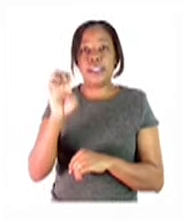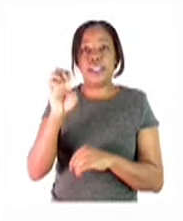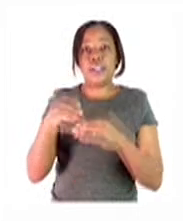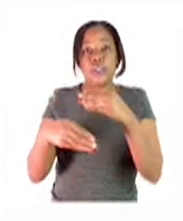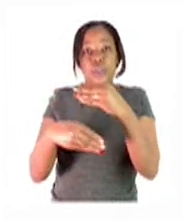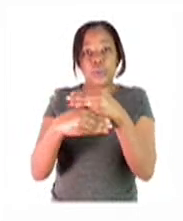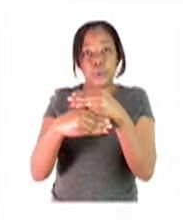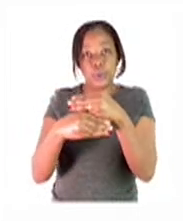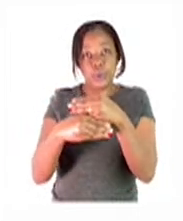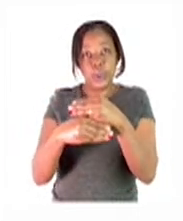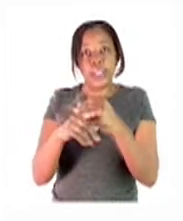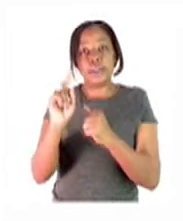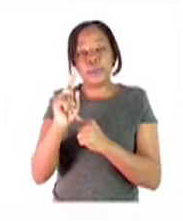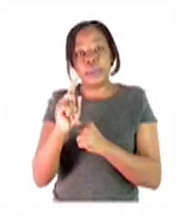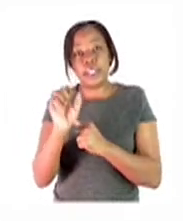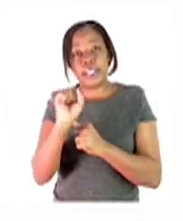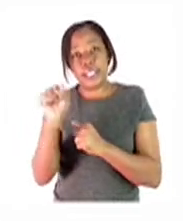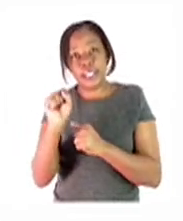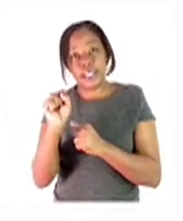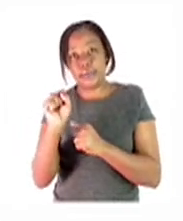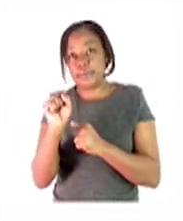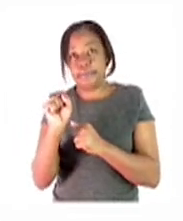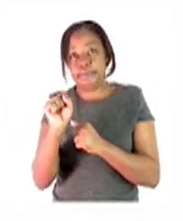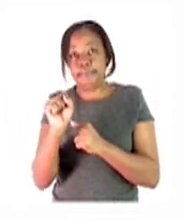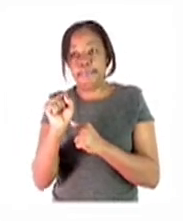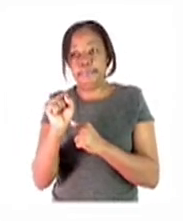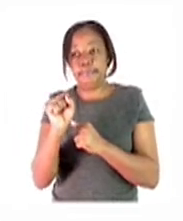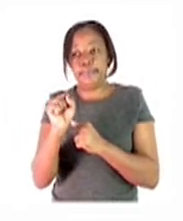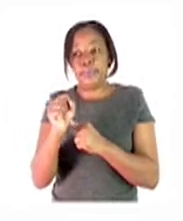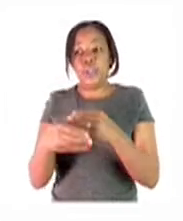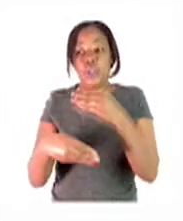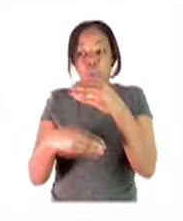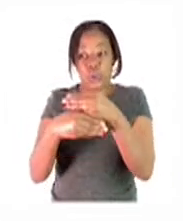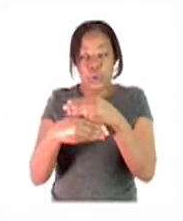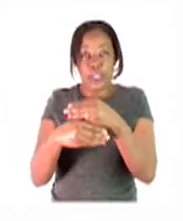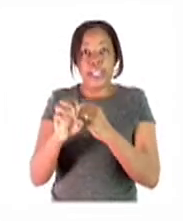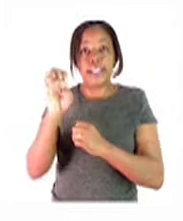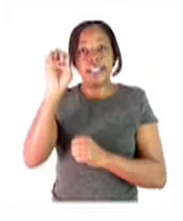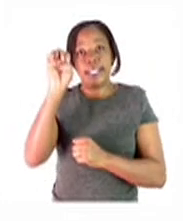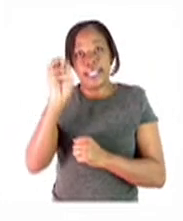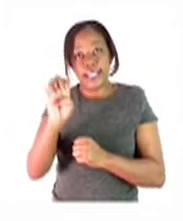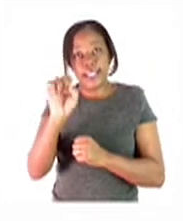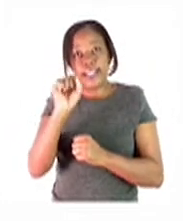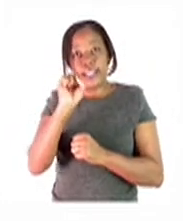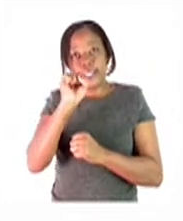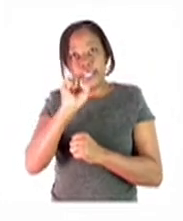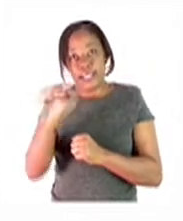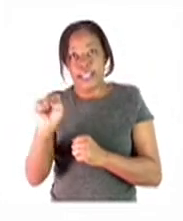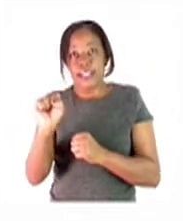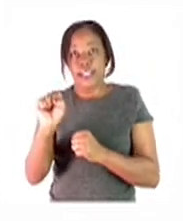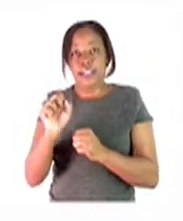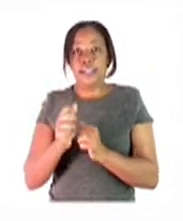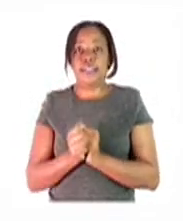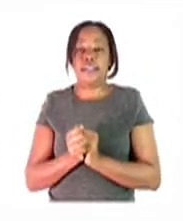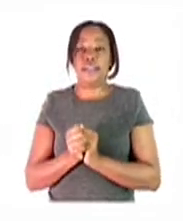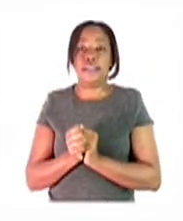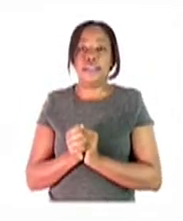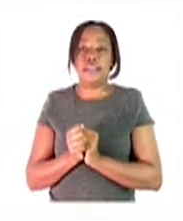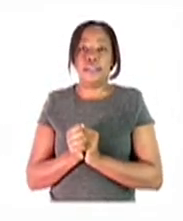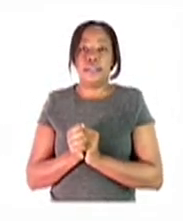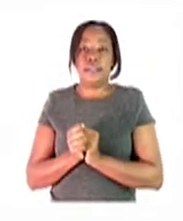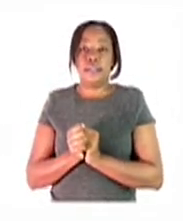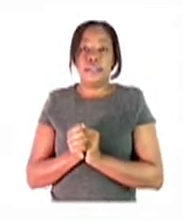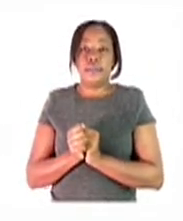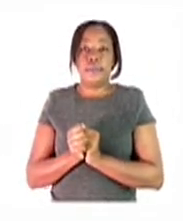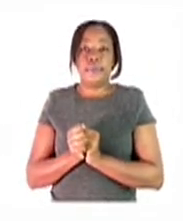to add an E before an S to make it in plural, to say boxes. So which words